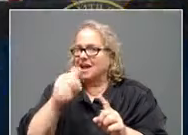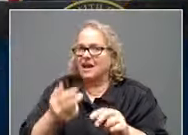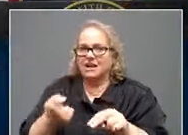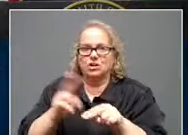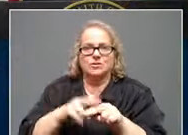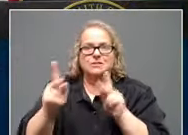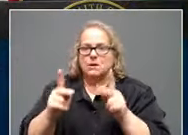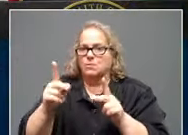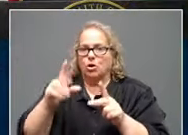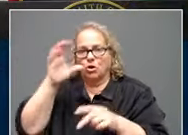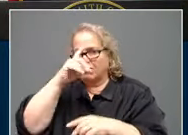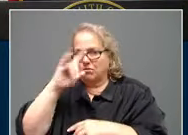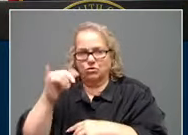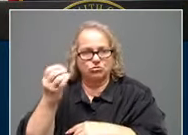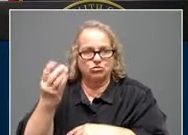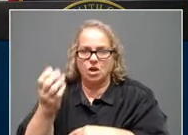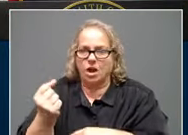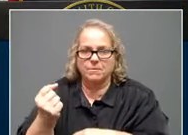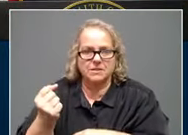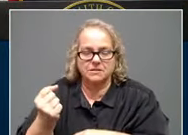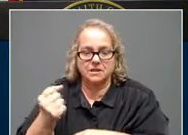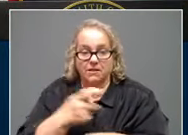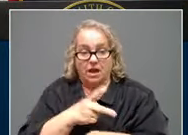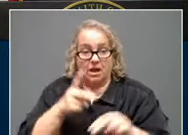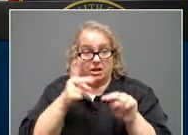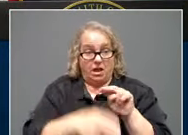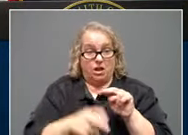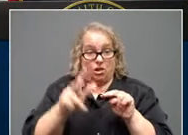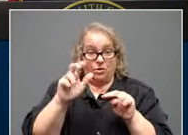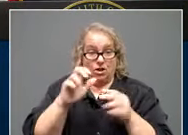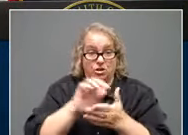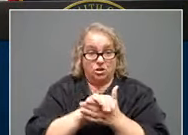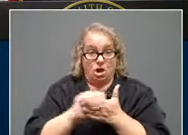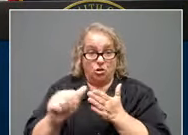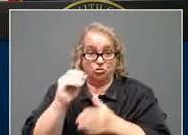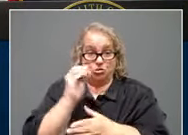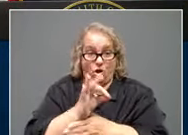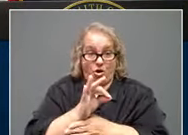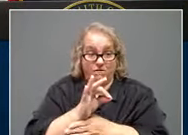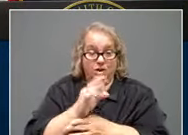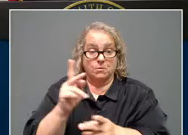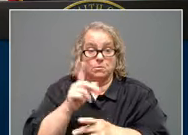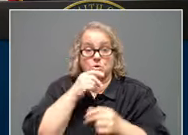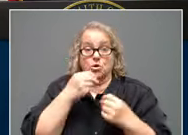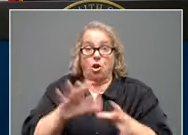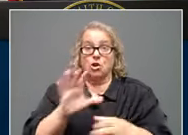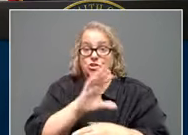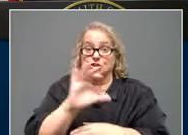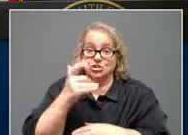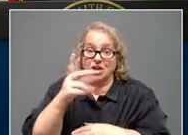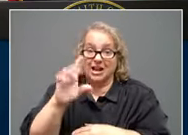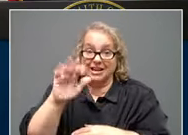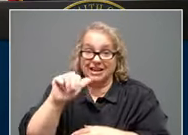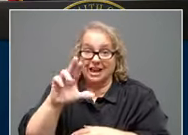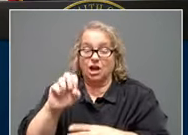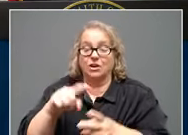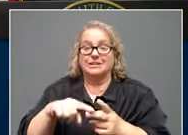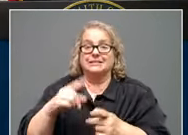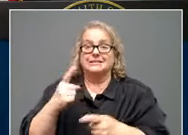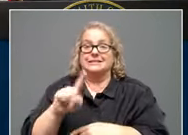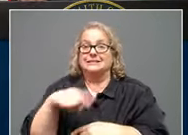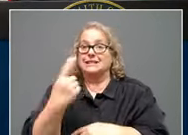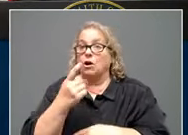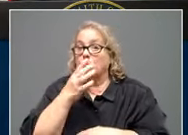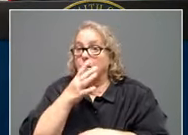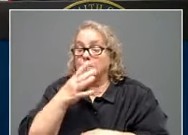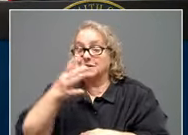jobs. In other words, they cut $300 out of people who'd lost their child care, single moms and dads,